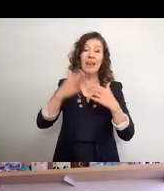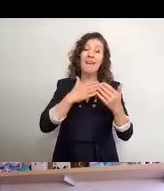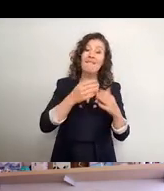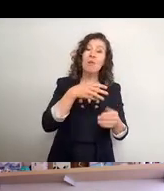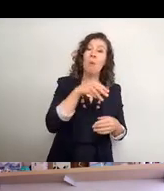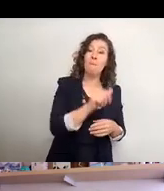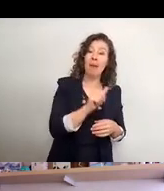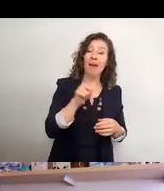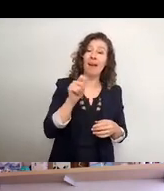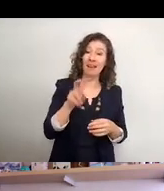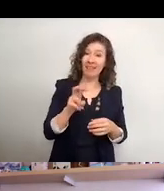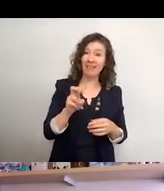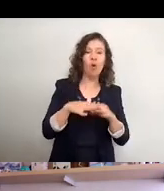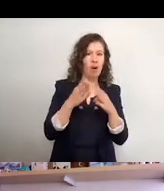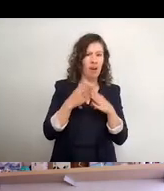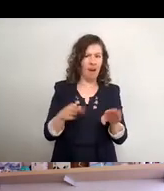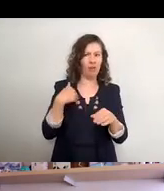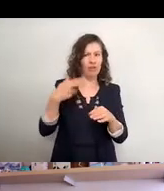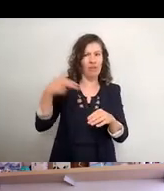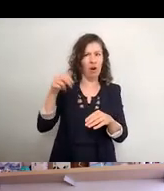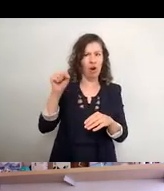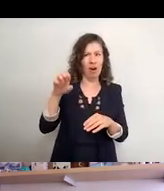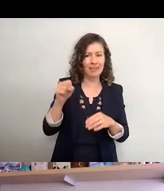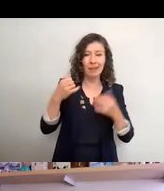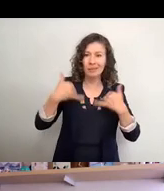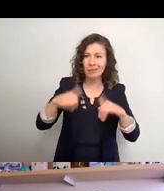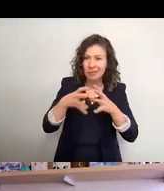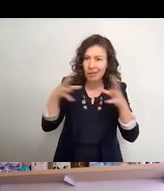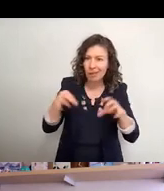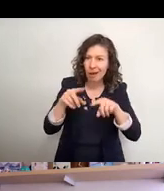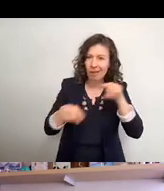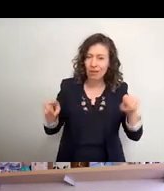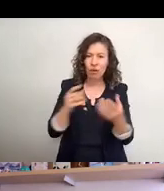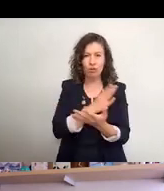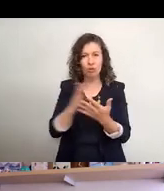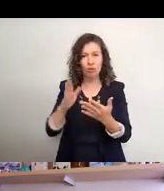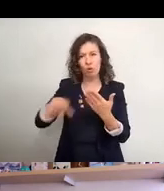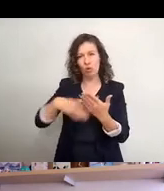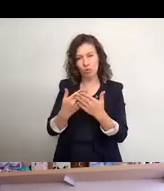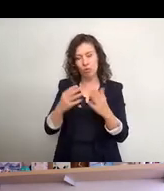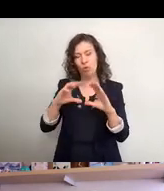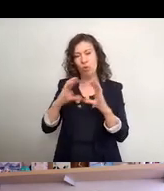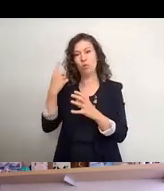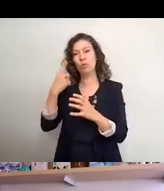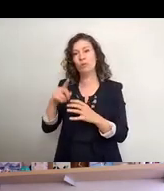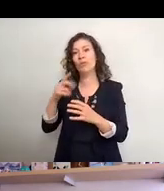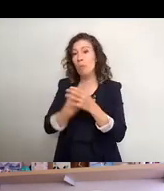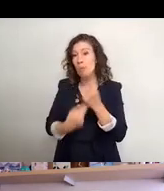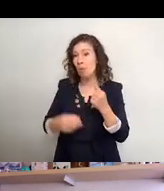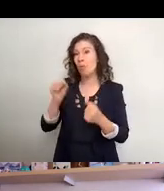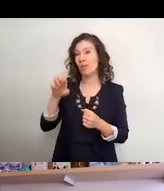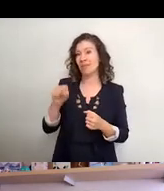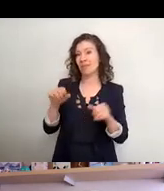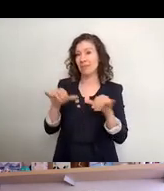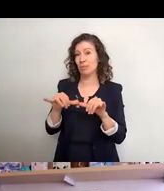higher SES on average, there was still a lot of variability across all groups for both SES measures. Now,